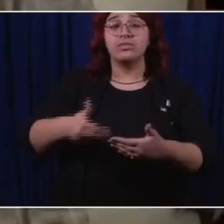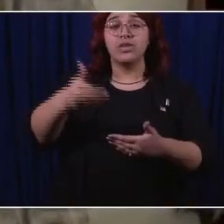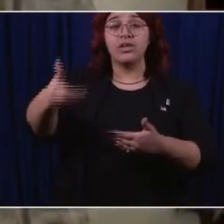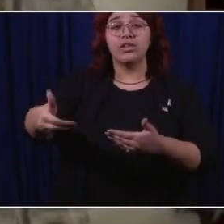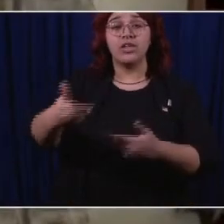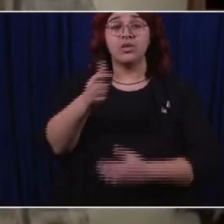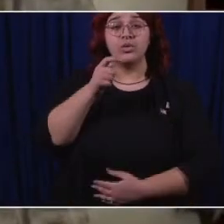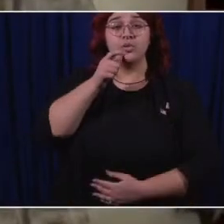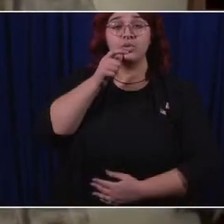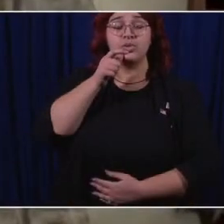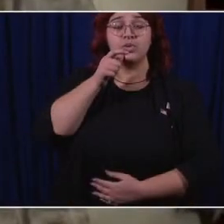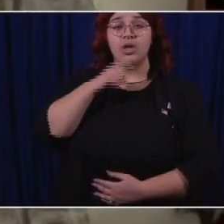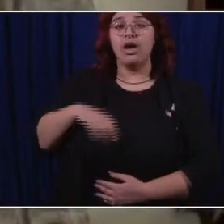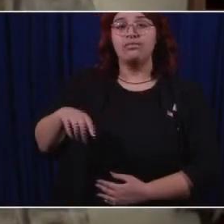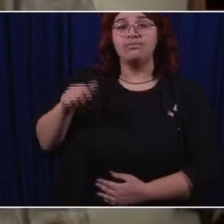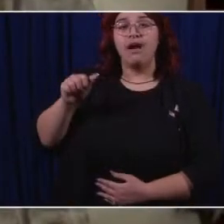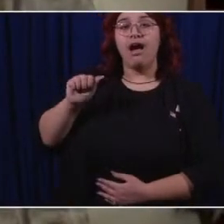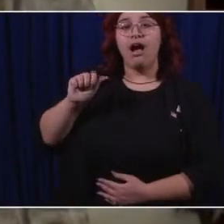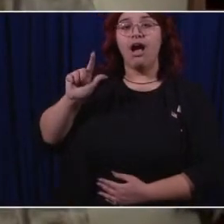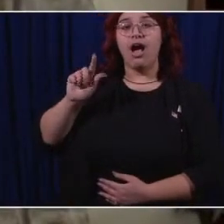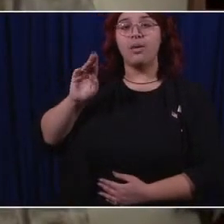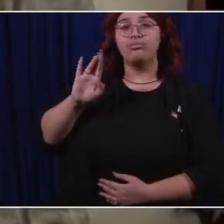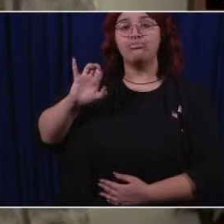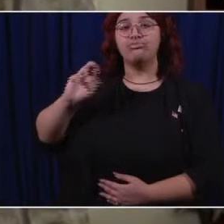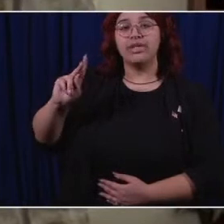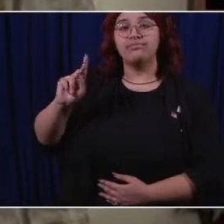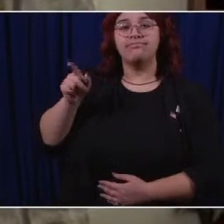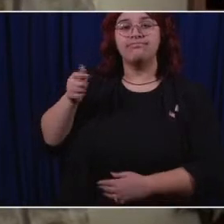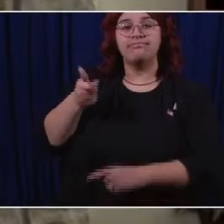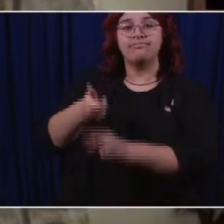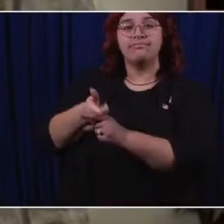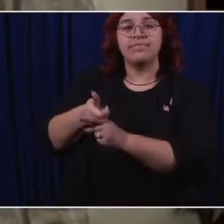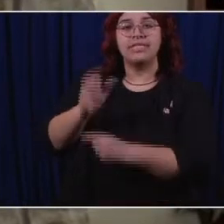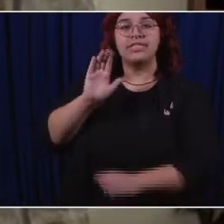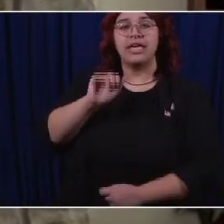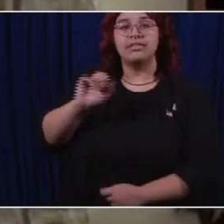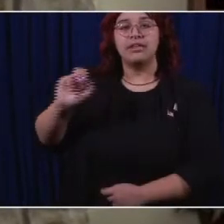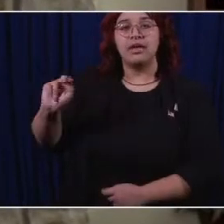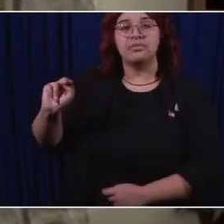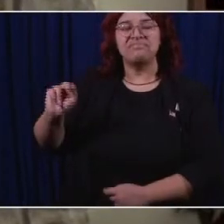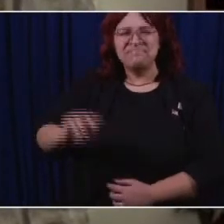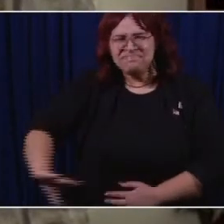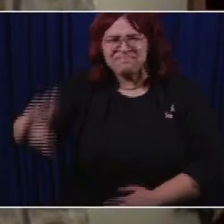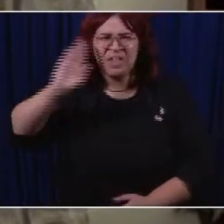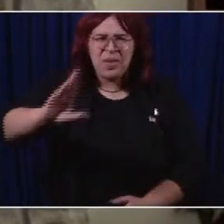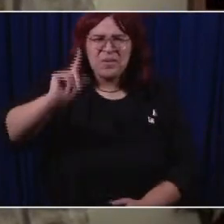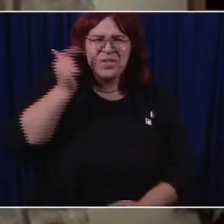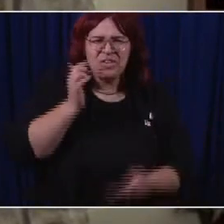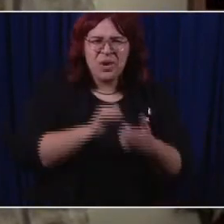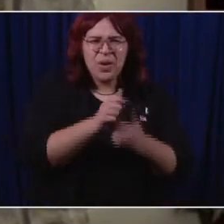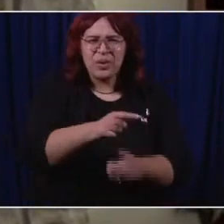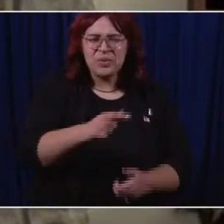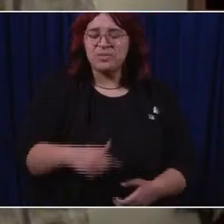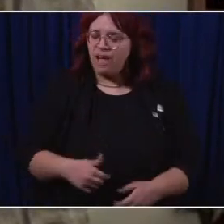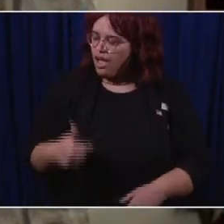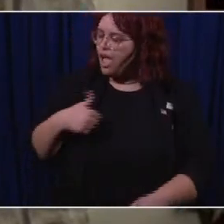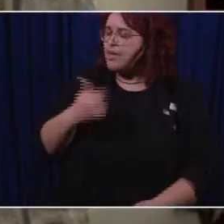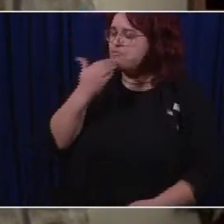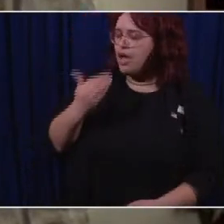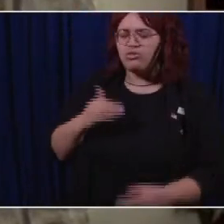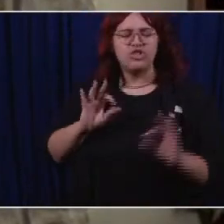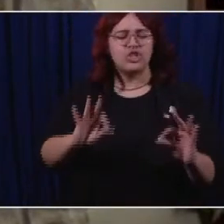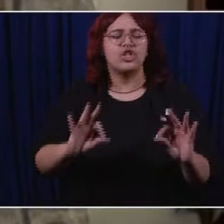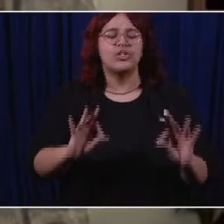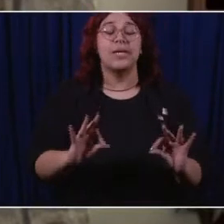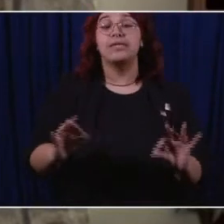from Albritton from WLWT in Cincinnati. How you doing today, Governor? I'm well, thank you. Good.